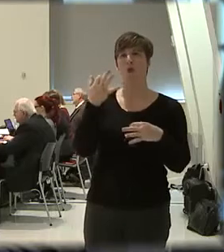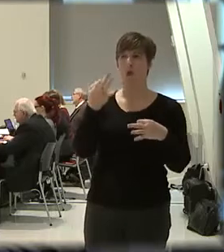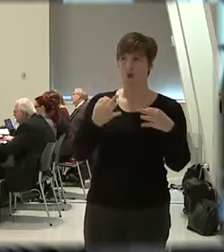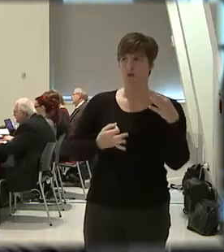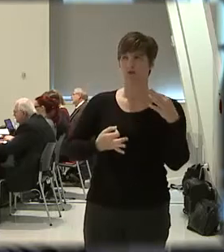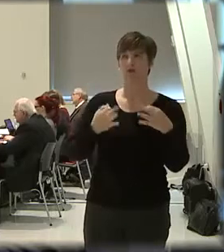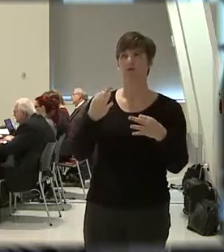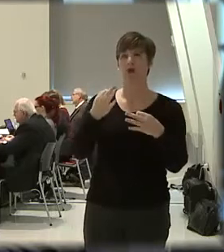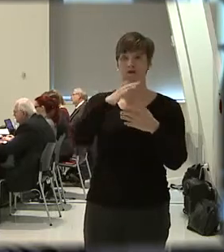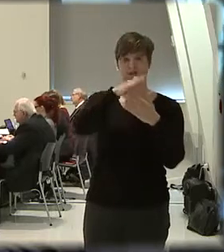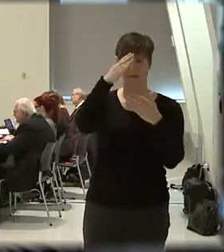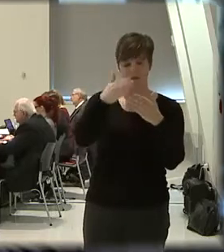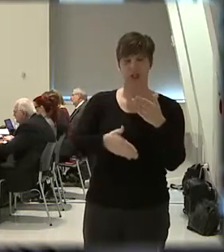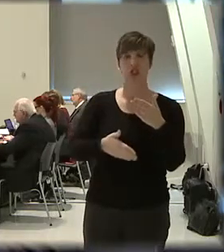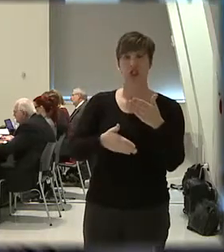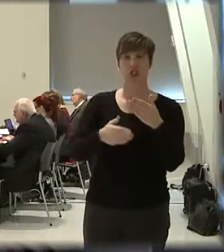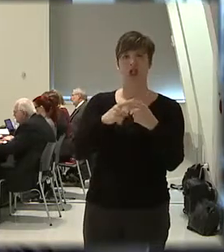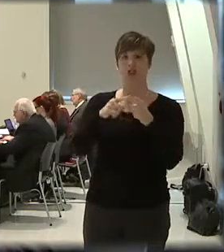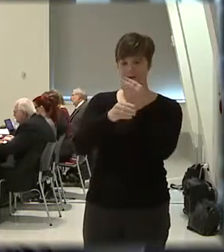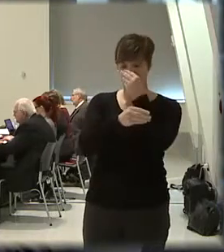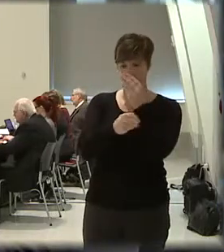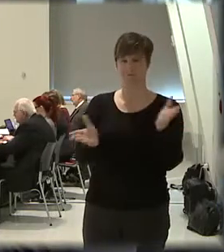are completed.